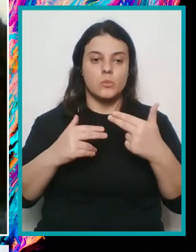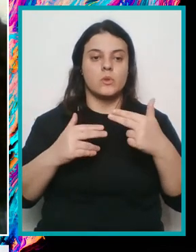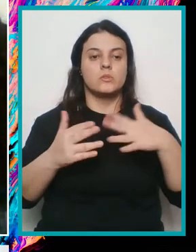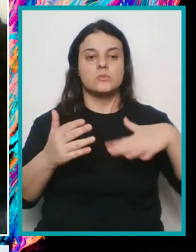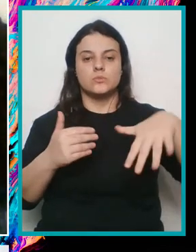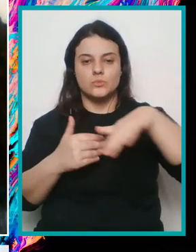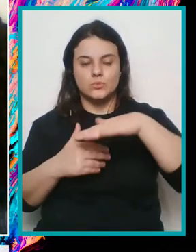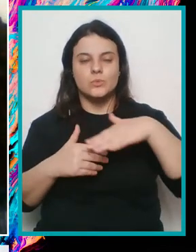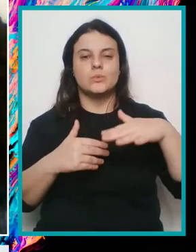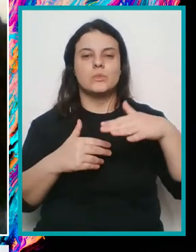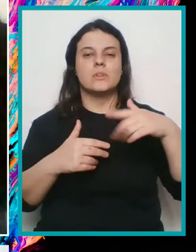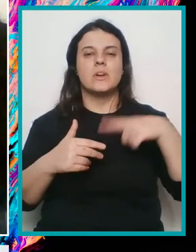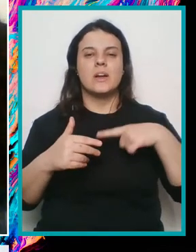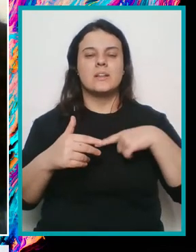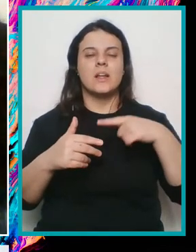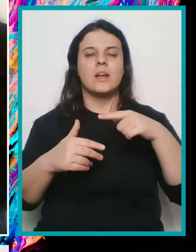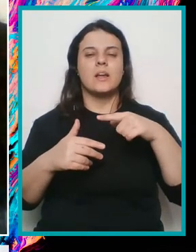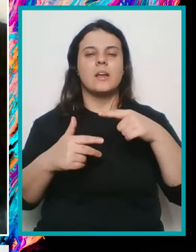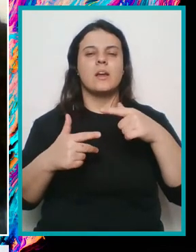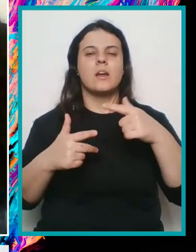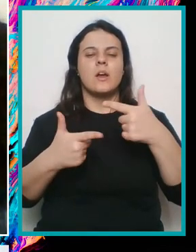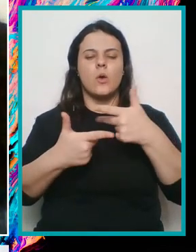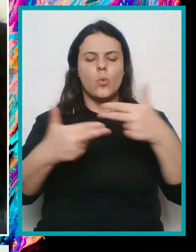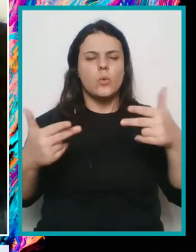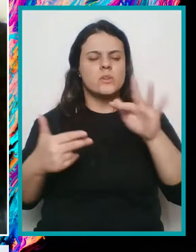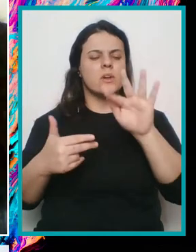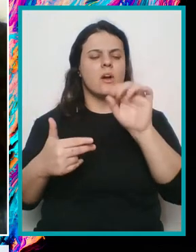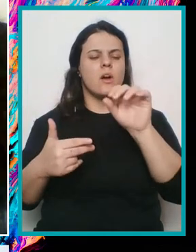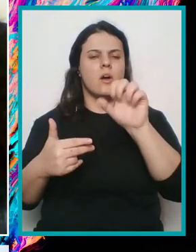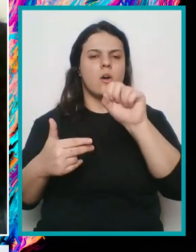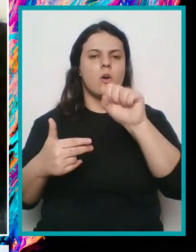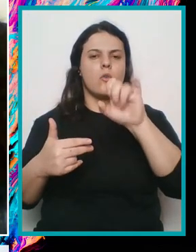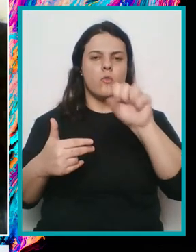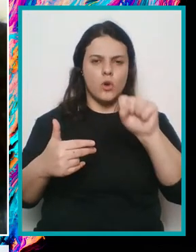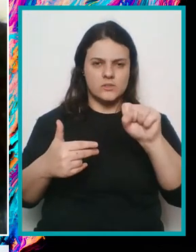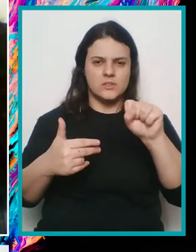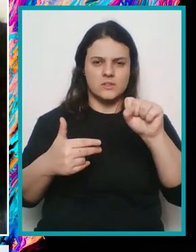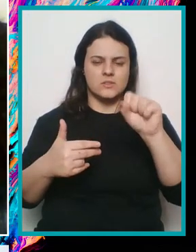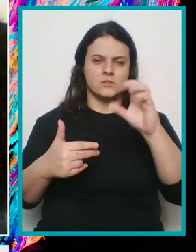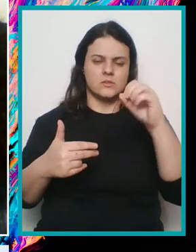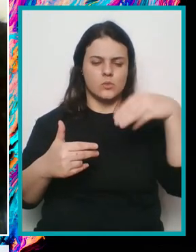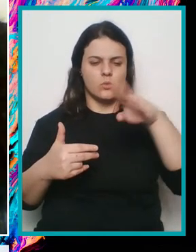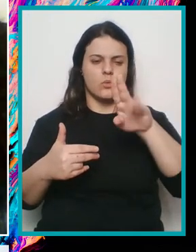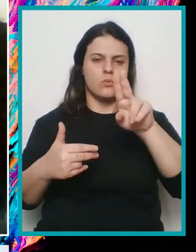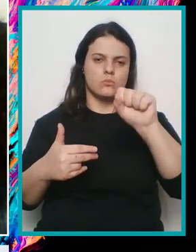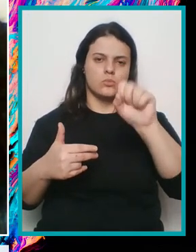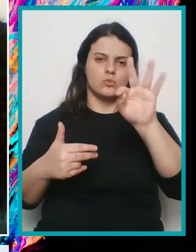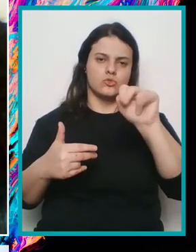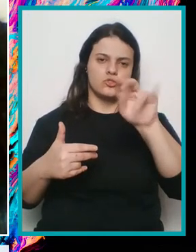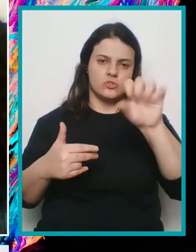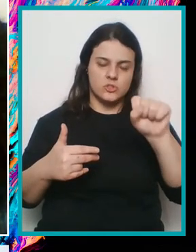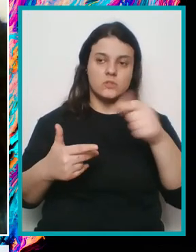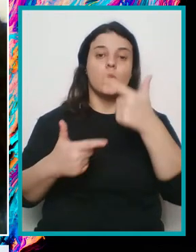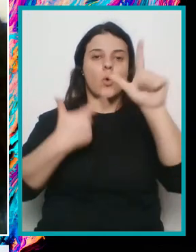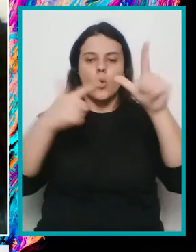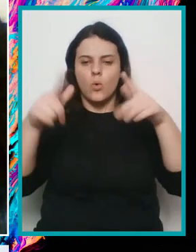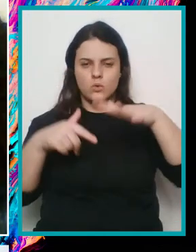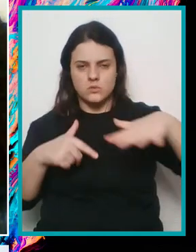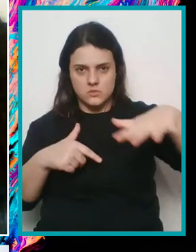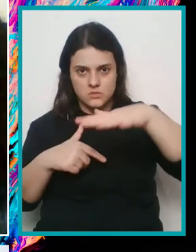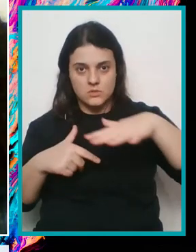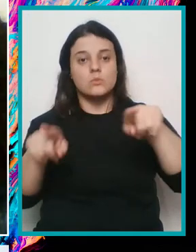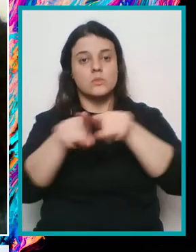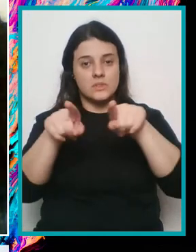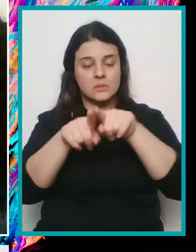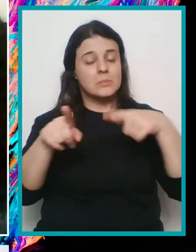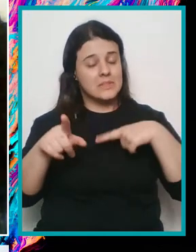fósseis. Você conseguiria pontuar alguma outra iniciativa empresarial ou algum outro tipo de setor econômico que cause impactos tão